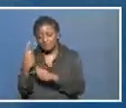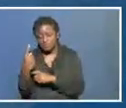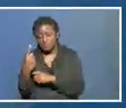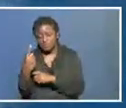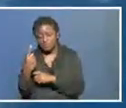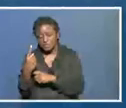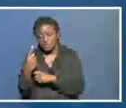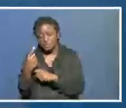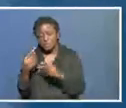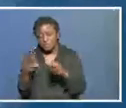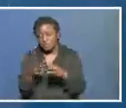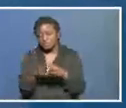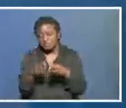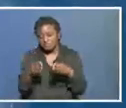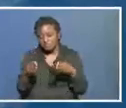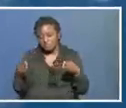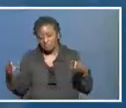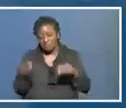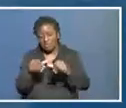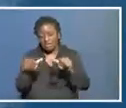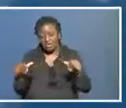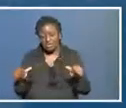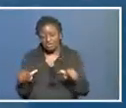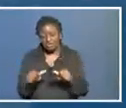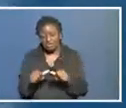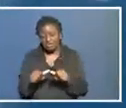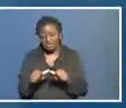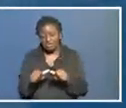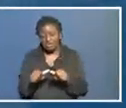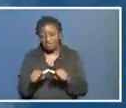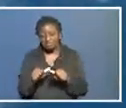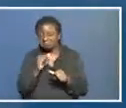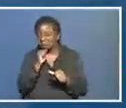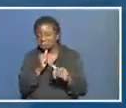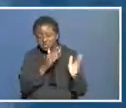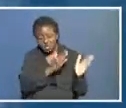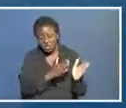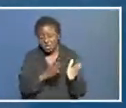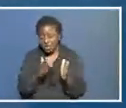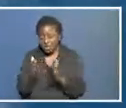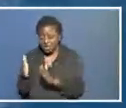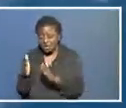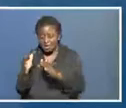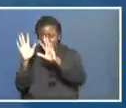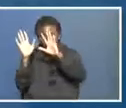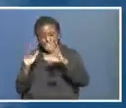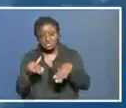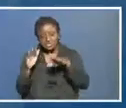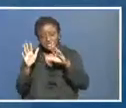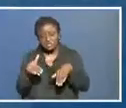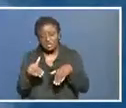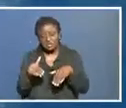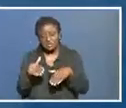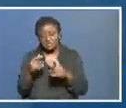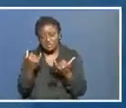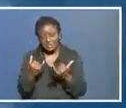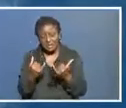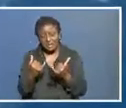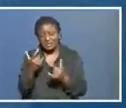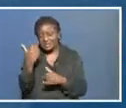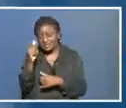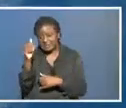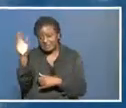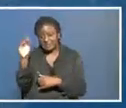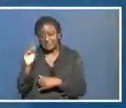has a very broad area of disorganized showers and some embedded thunderstorms as well. Right now, they're giving this one a 10% chance